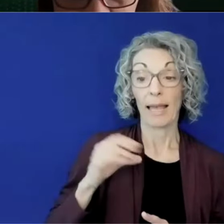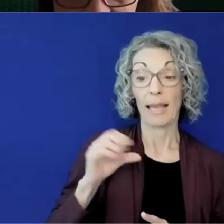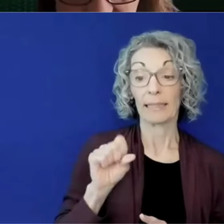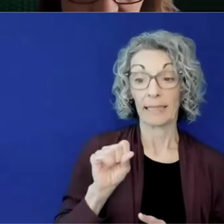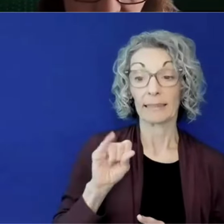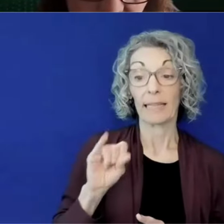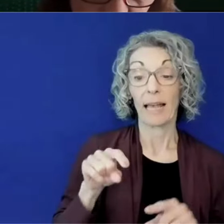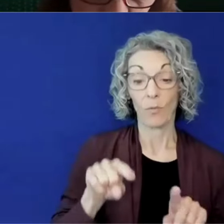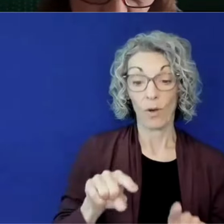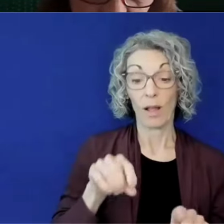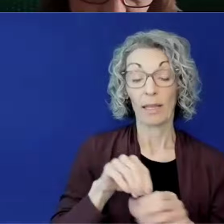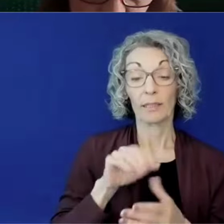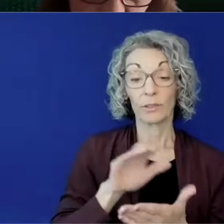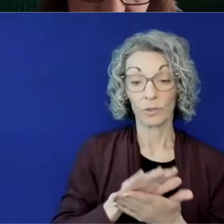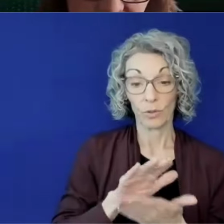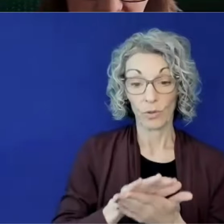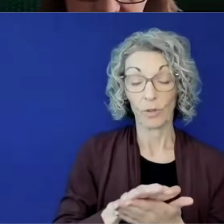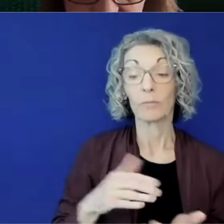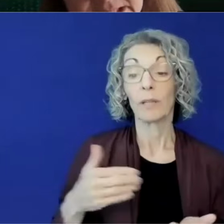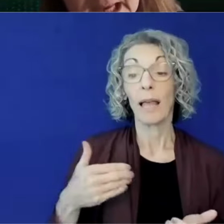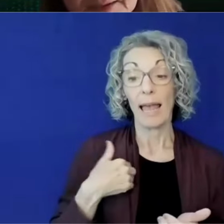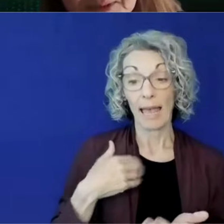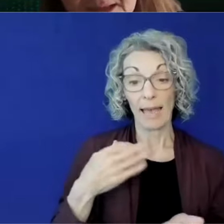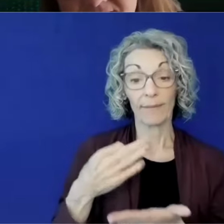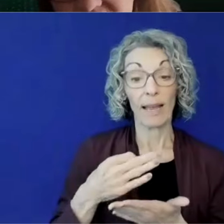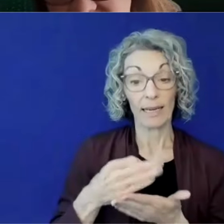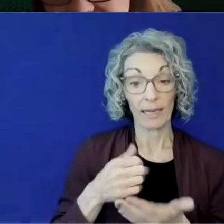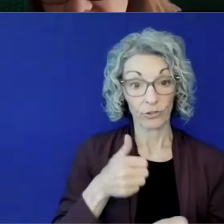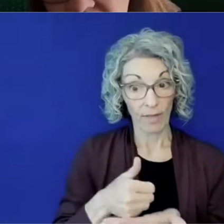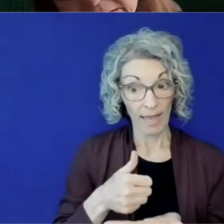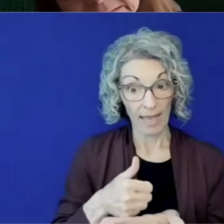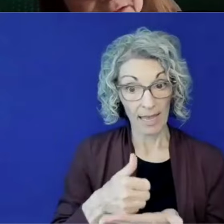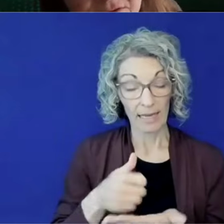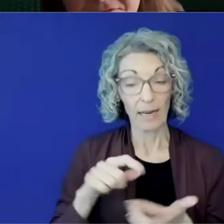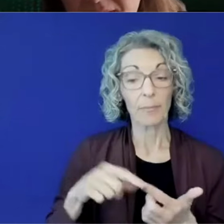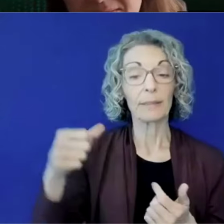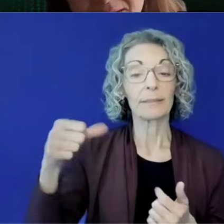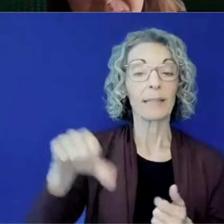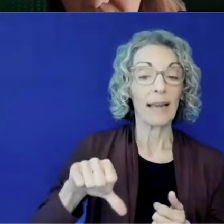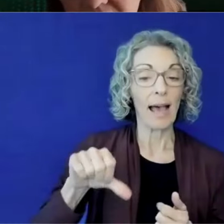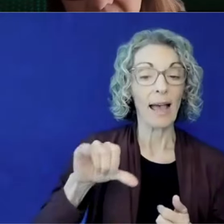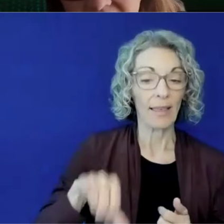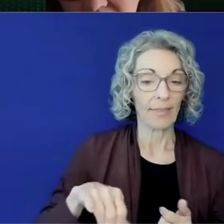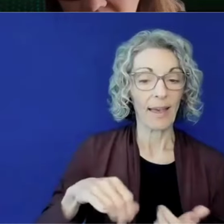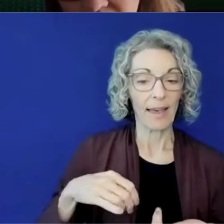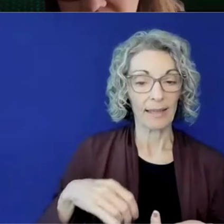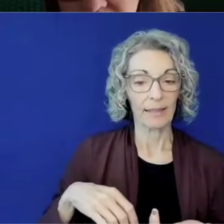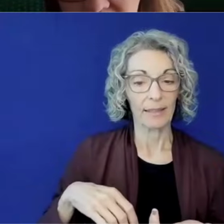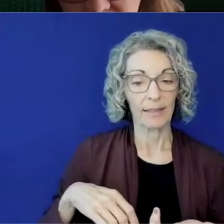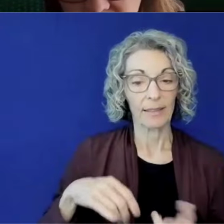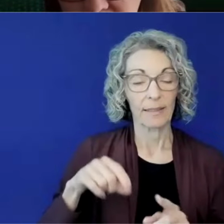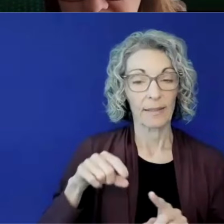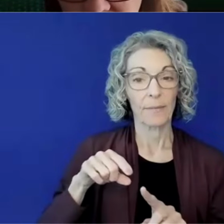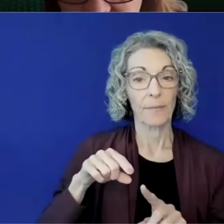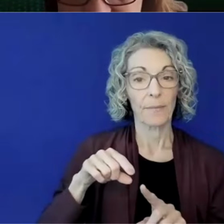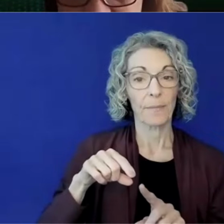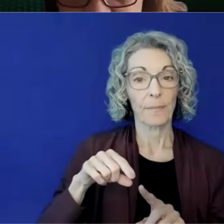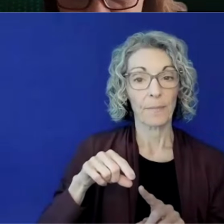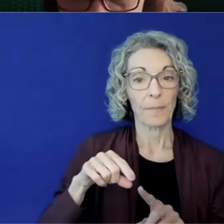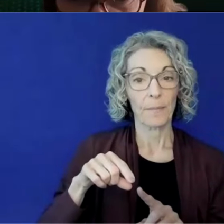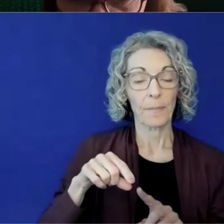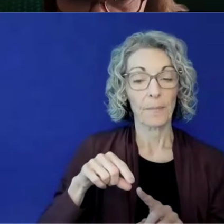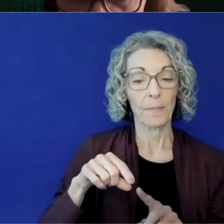school and had financial aid and were denied because of it? Don't know if maybe they put it in a bank account or something, don't know,